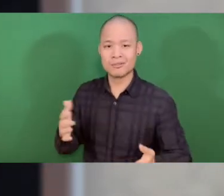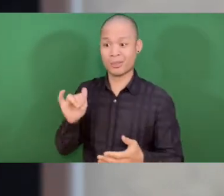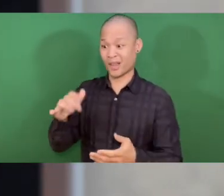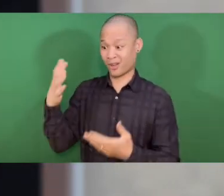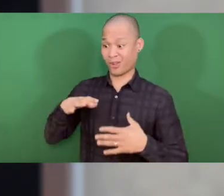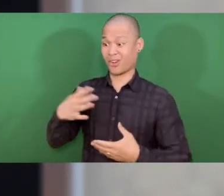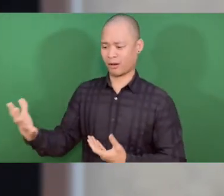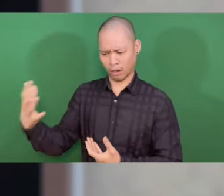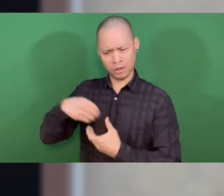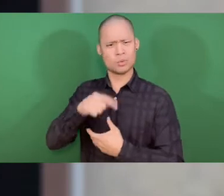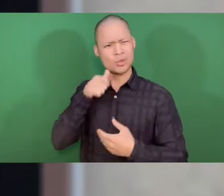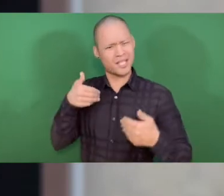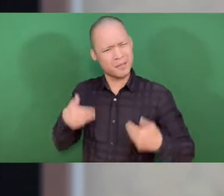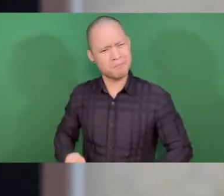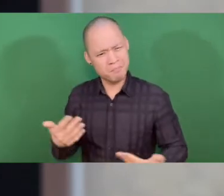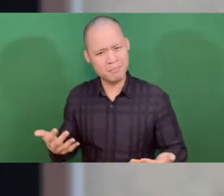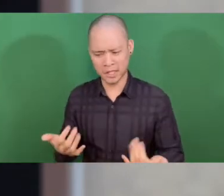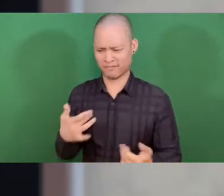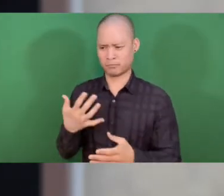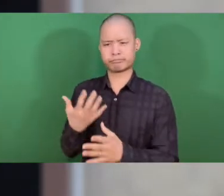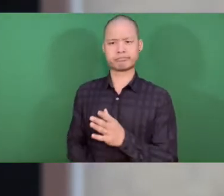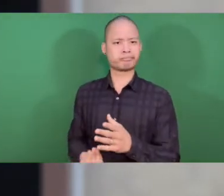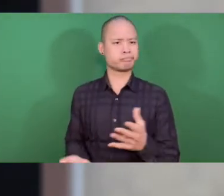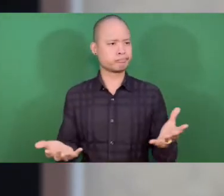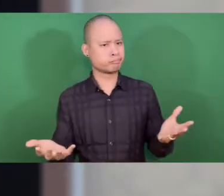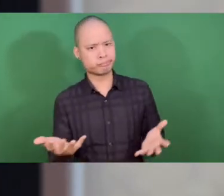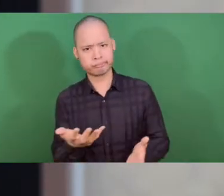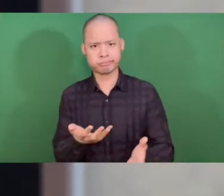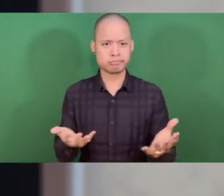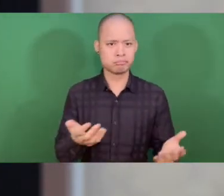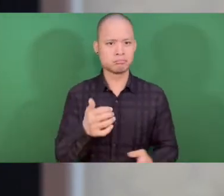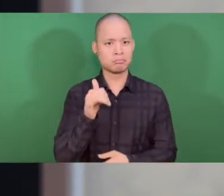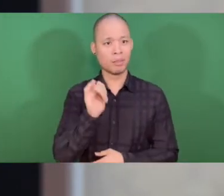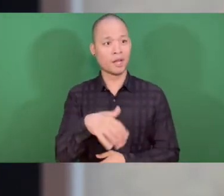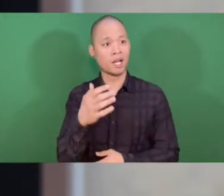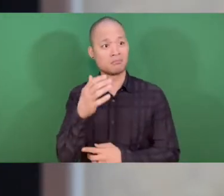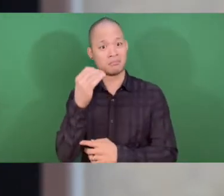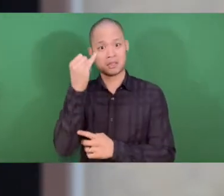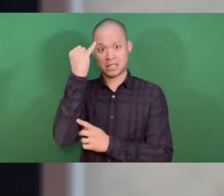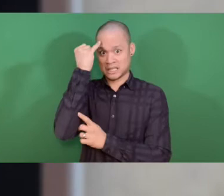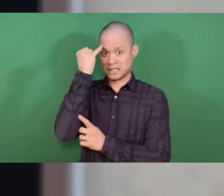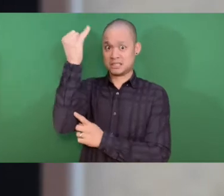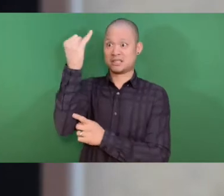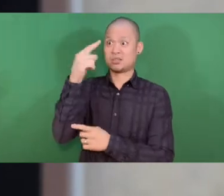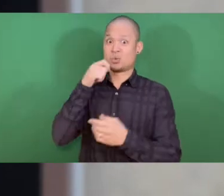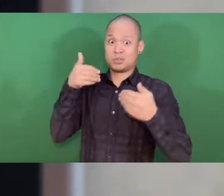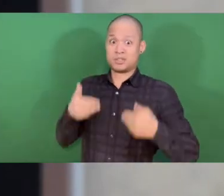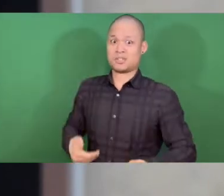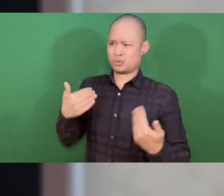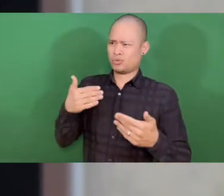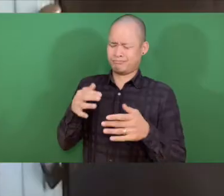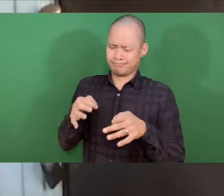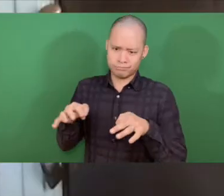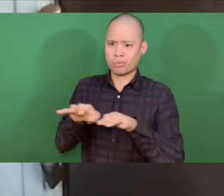are lost to us. Recognizing that your idea of who you are is as important as